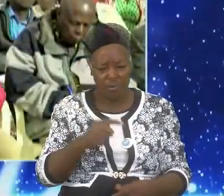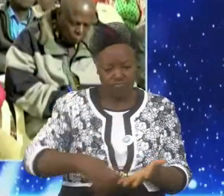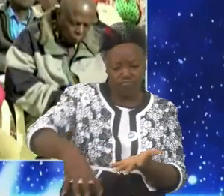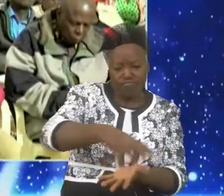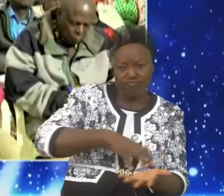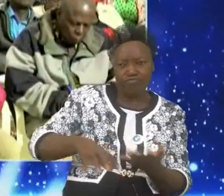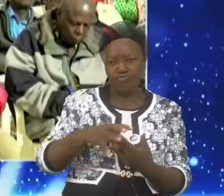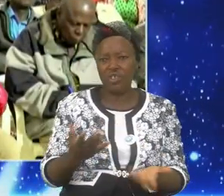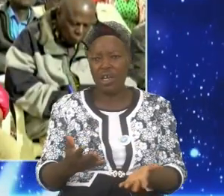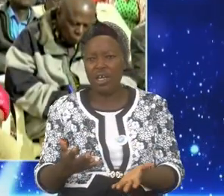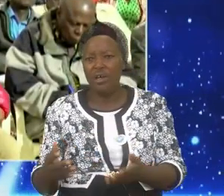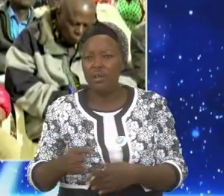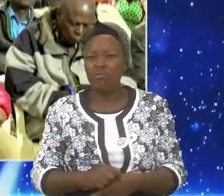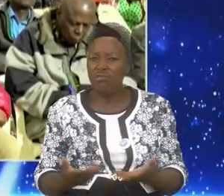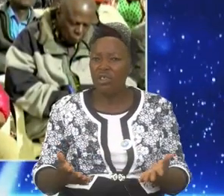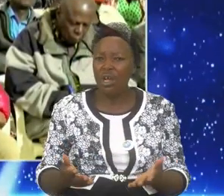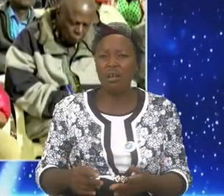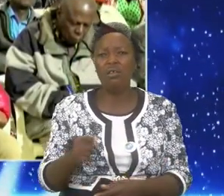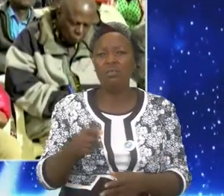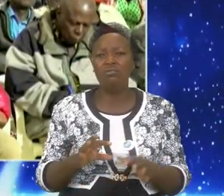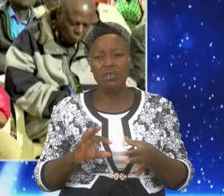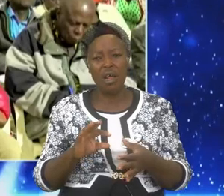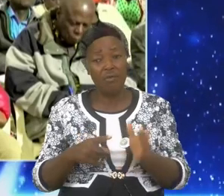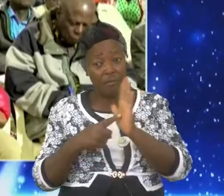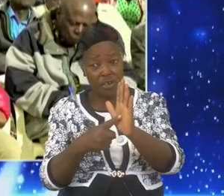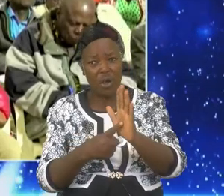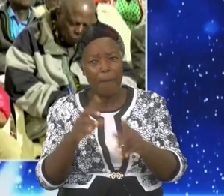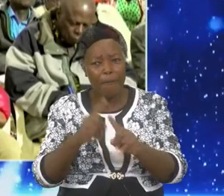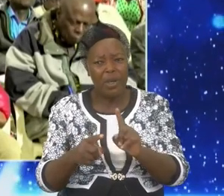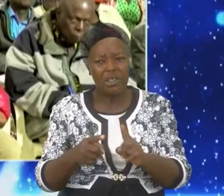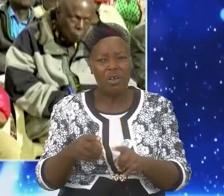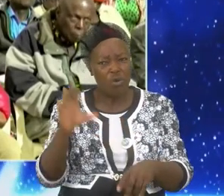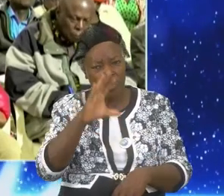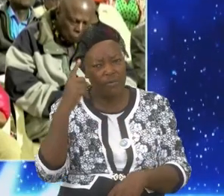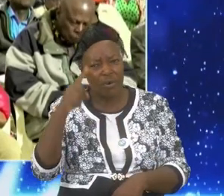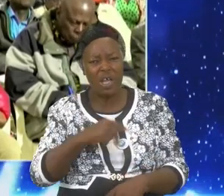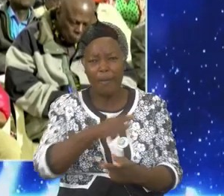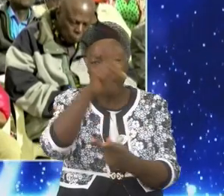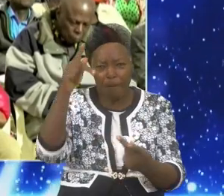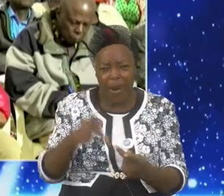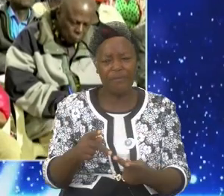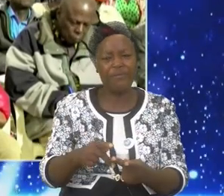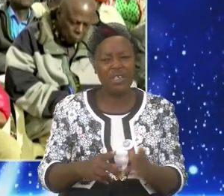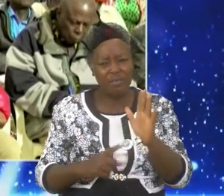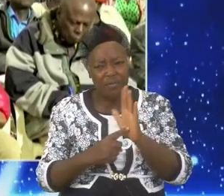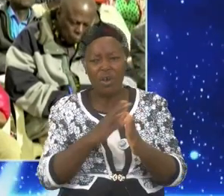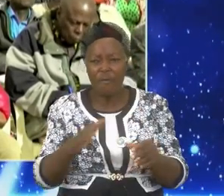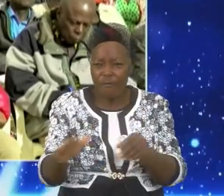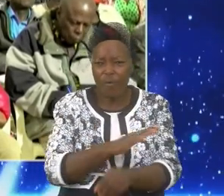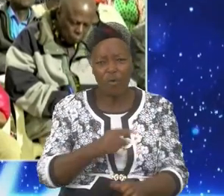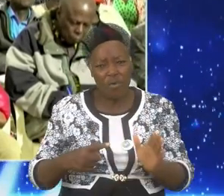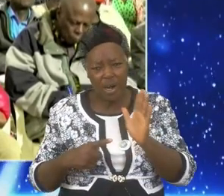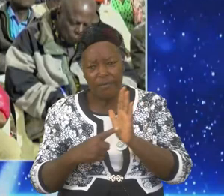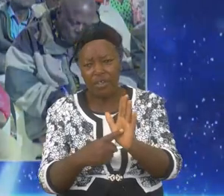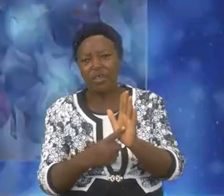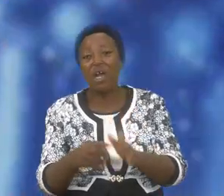looking for a perfect revelation, a full revelation. And as they prayed, that's what they got. What we are